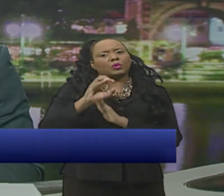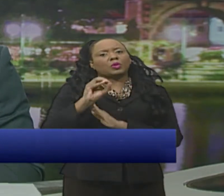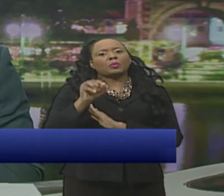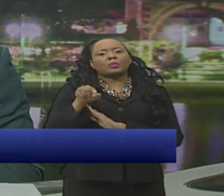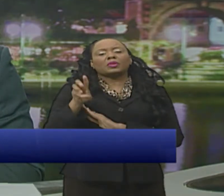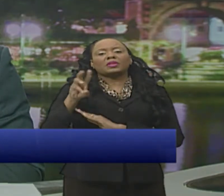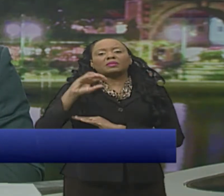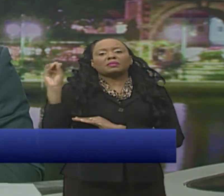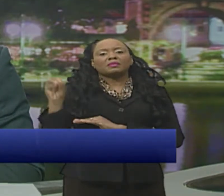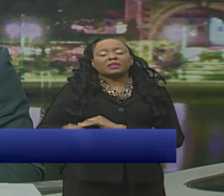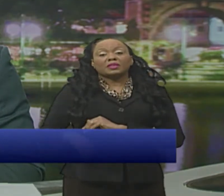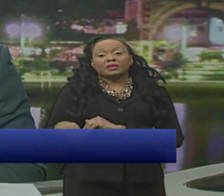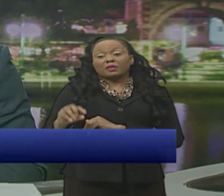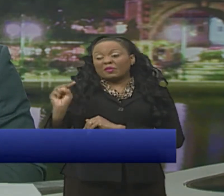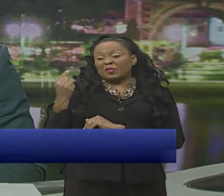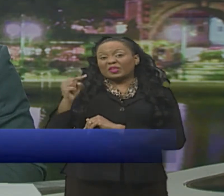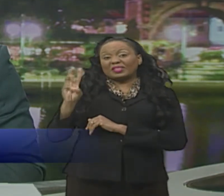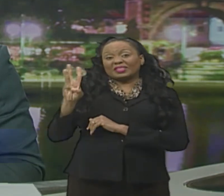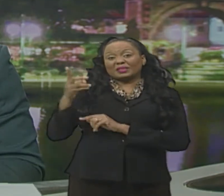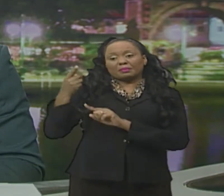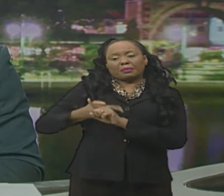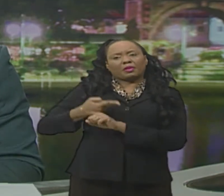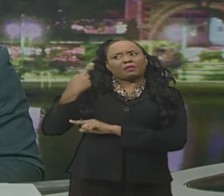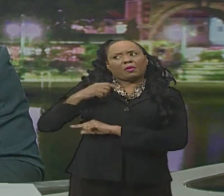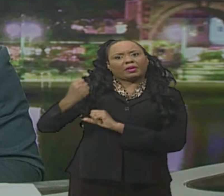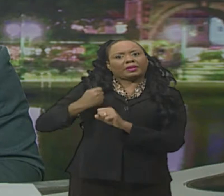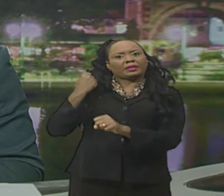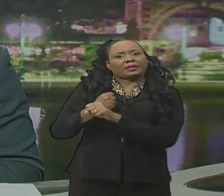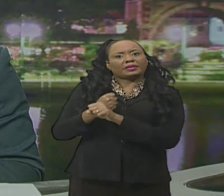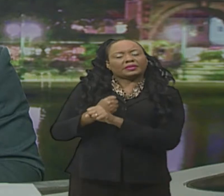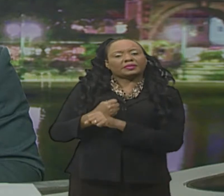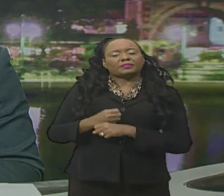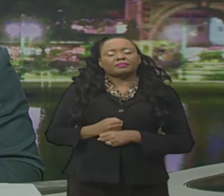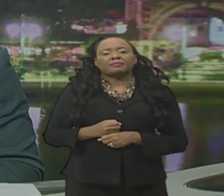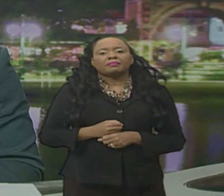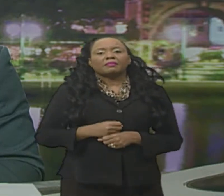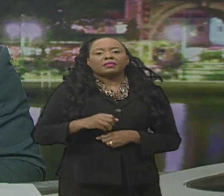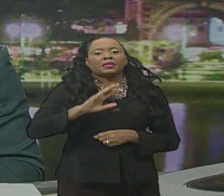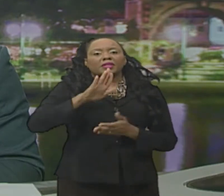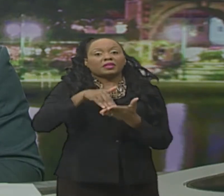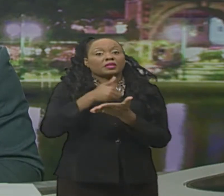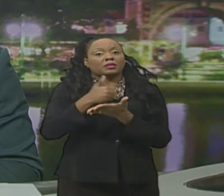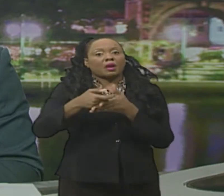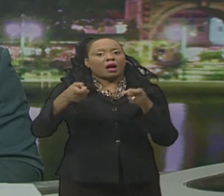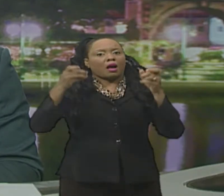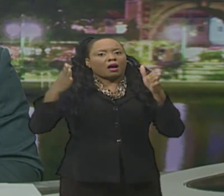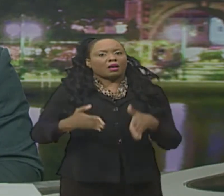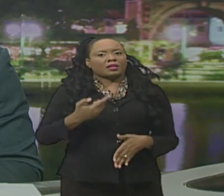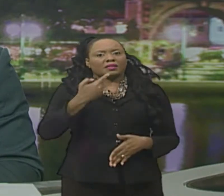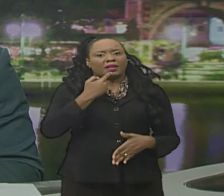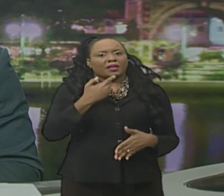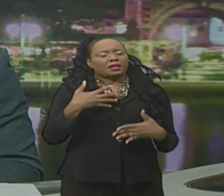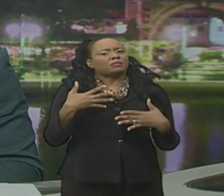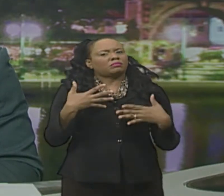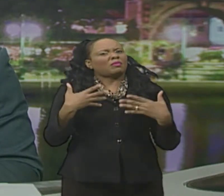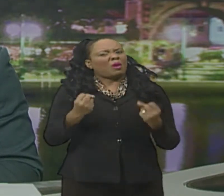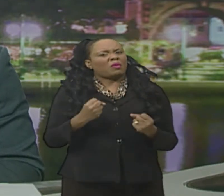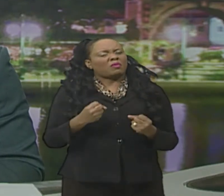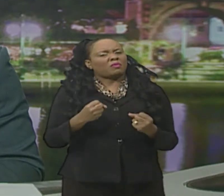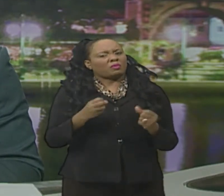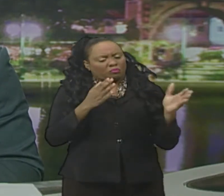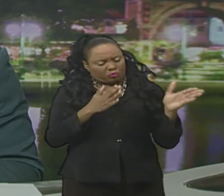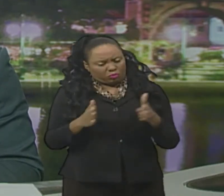first 6 months of this year. But Central Bank Governor Cleviston Haynes says they're confident the planned implementation of a